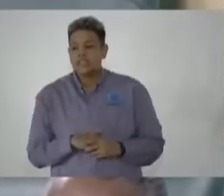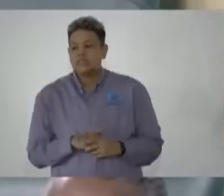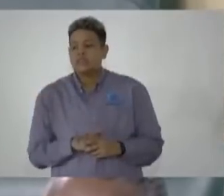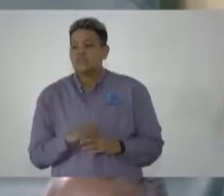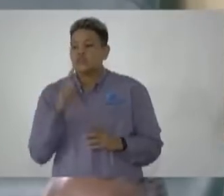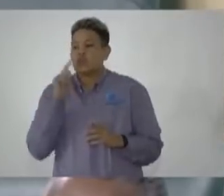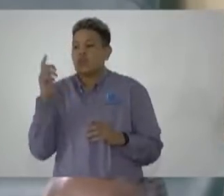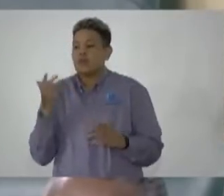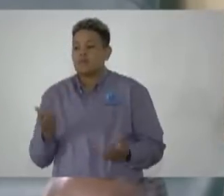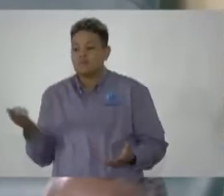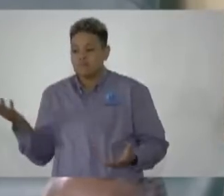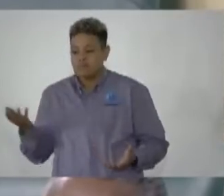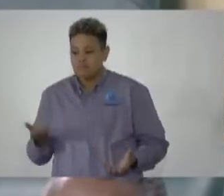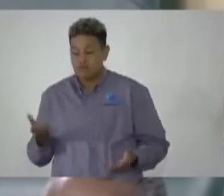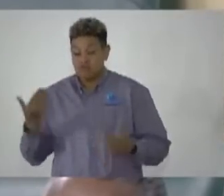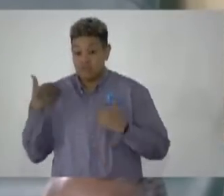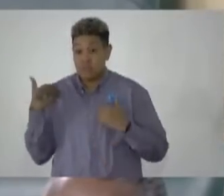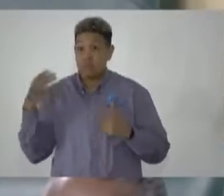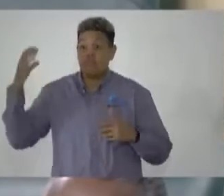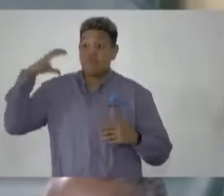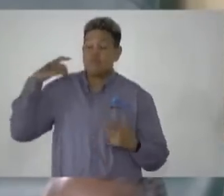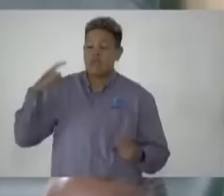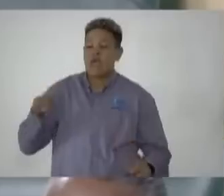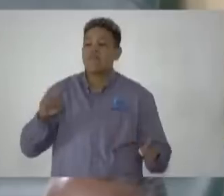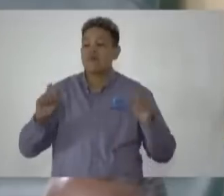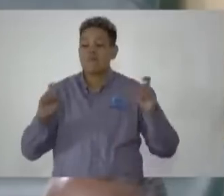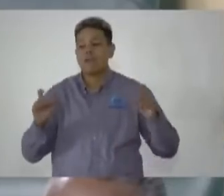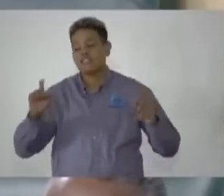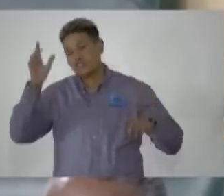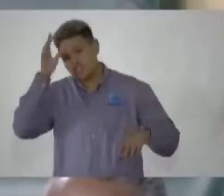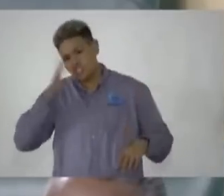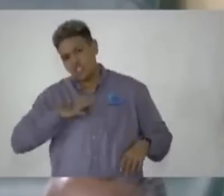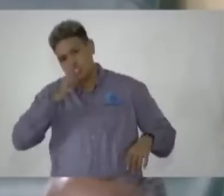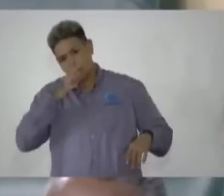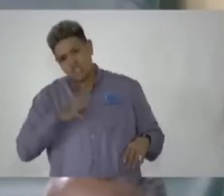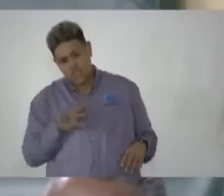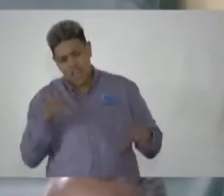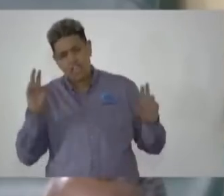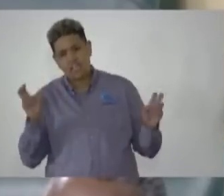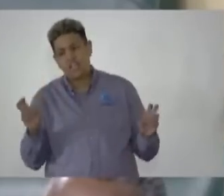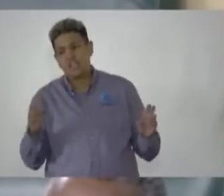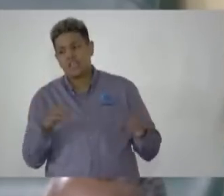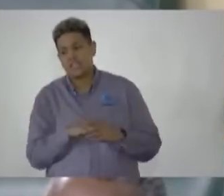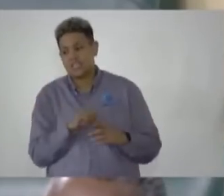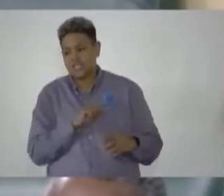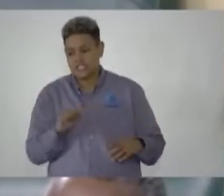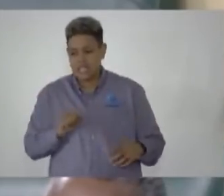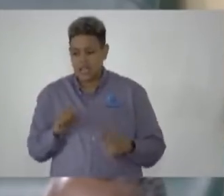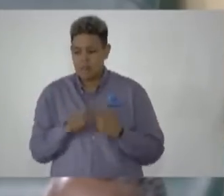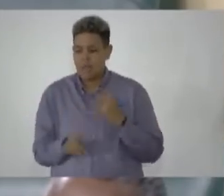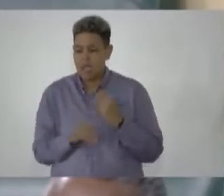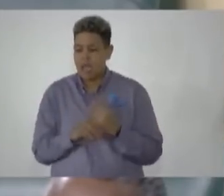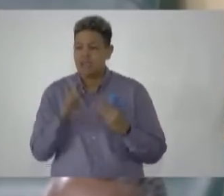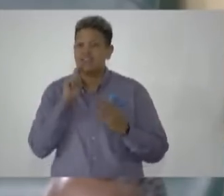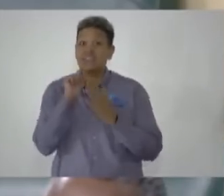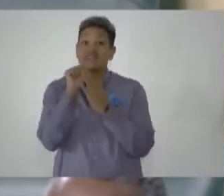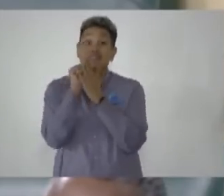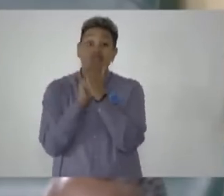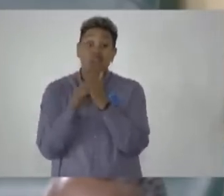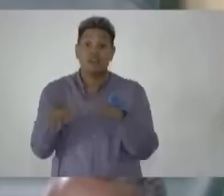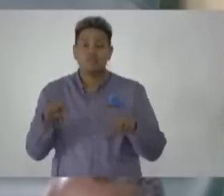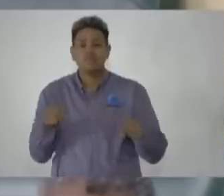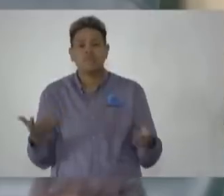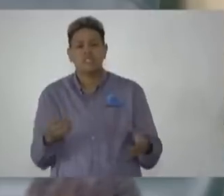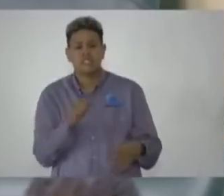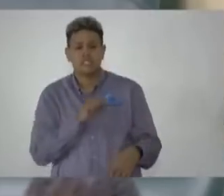have passed on the mantle of handling the gender agenda in the Senate and allowing me to pursue